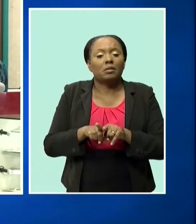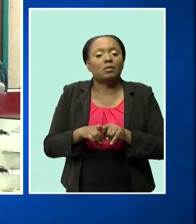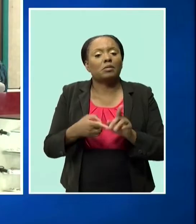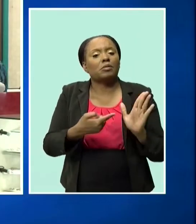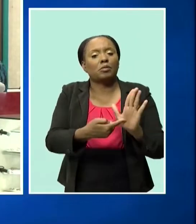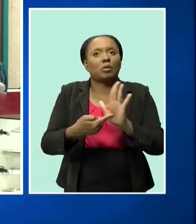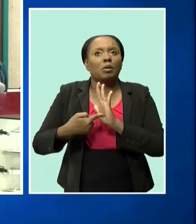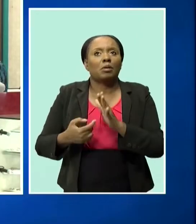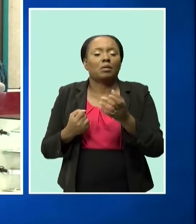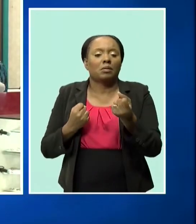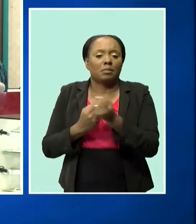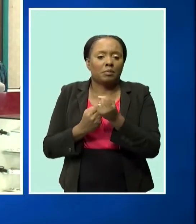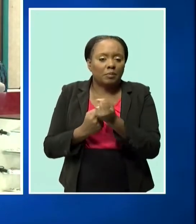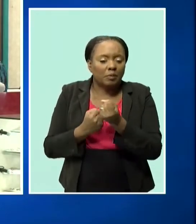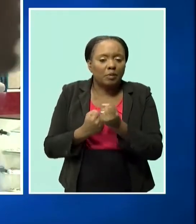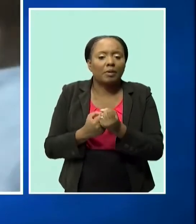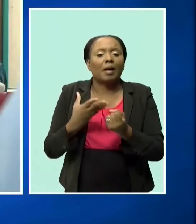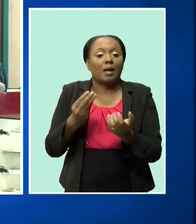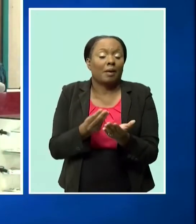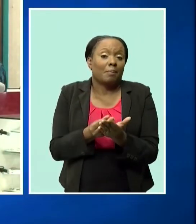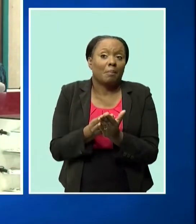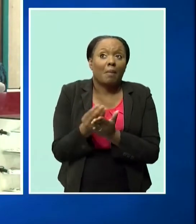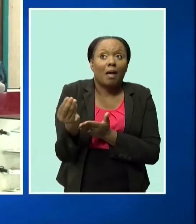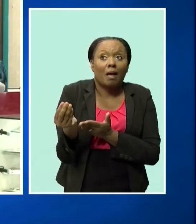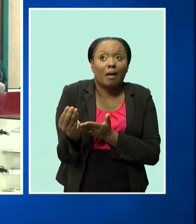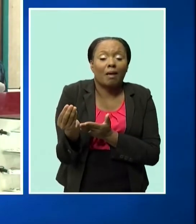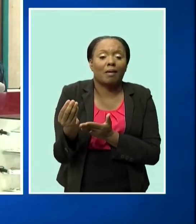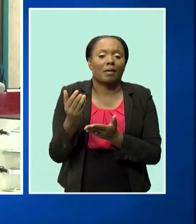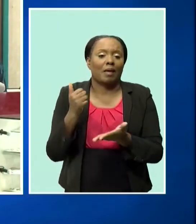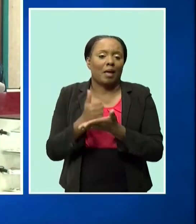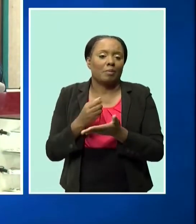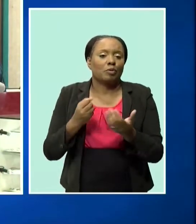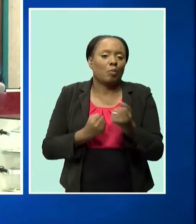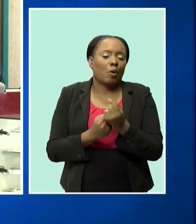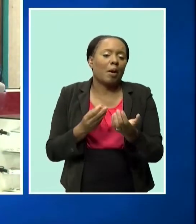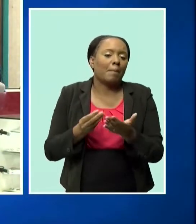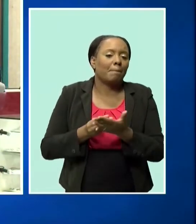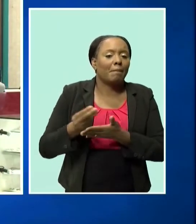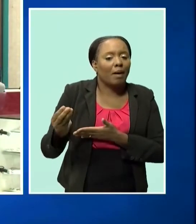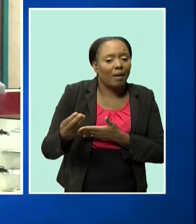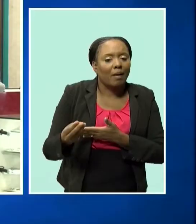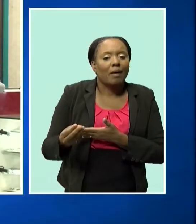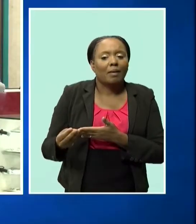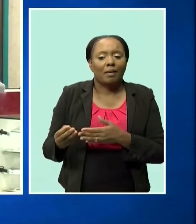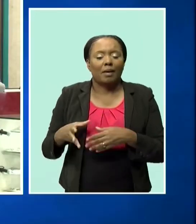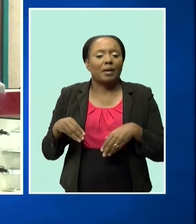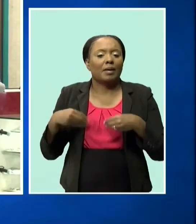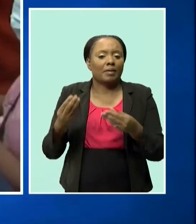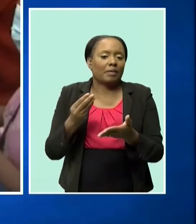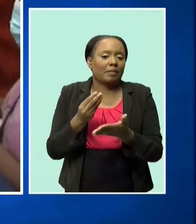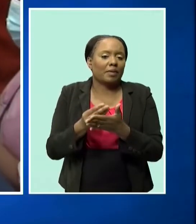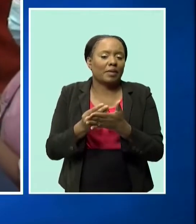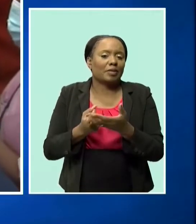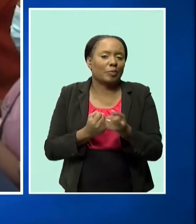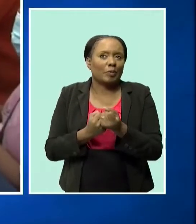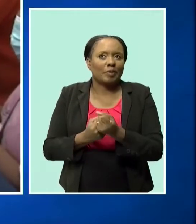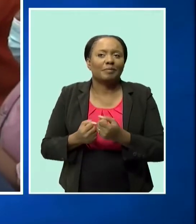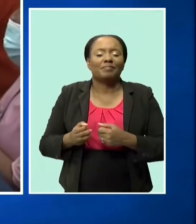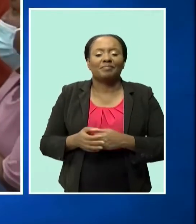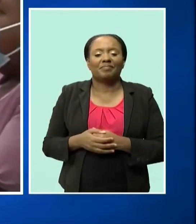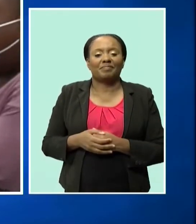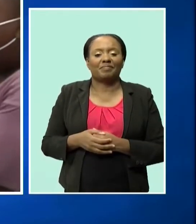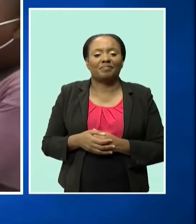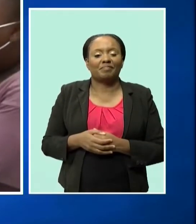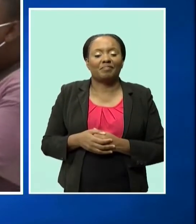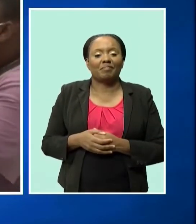support by actually purchasing from them and giving them the financial support. And in his remarks to kick